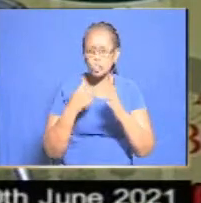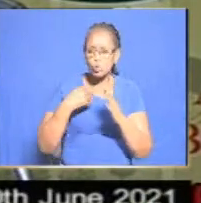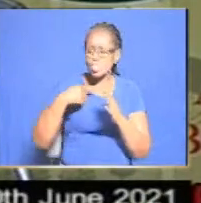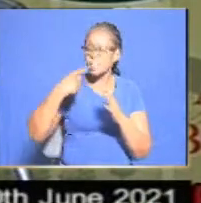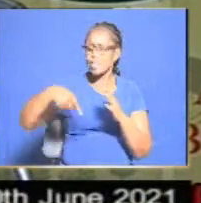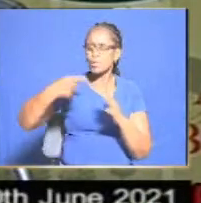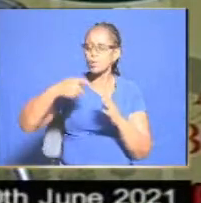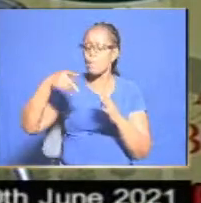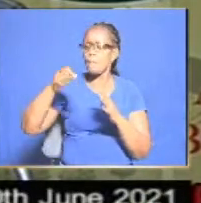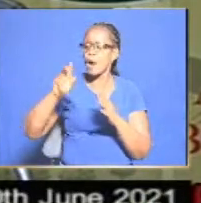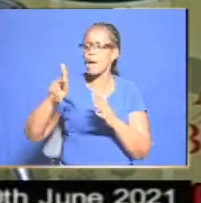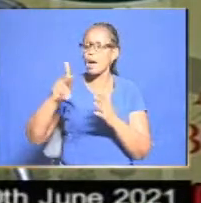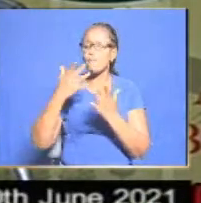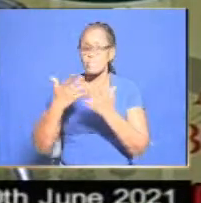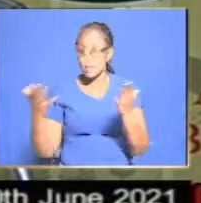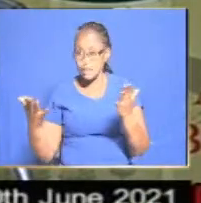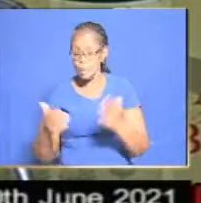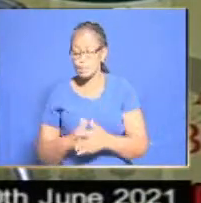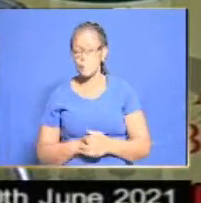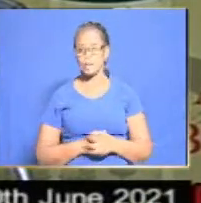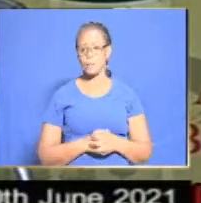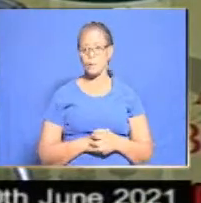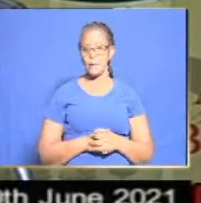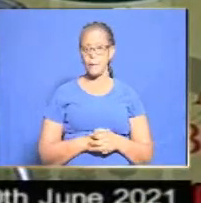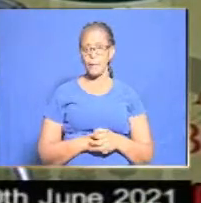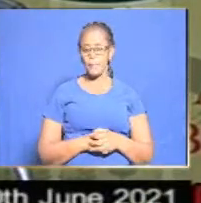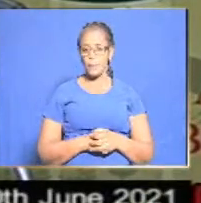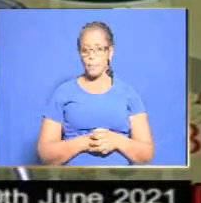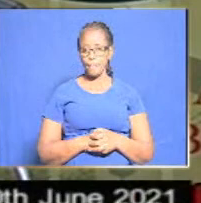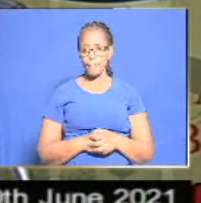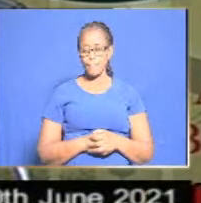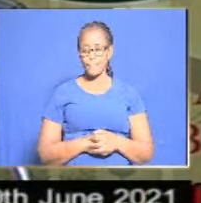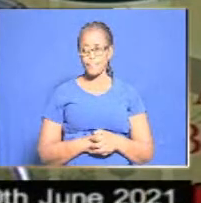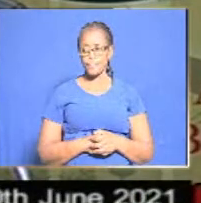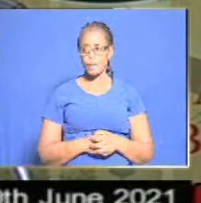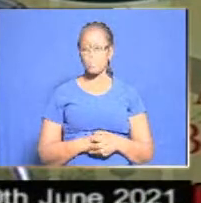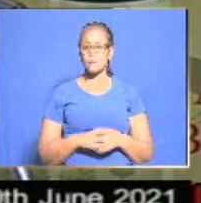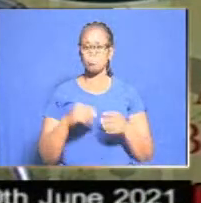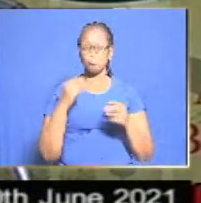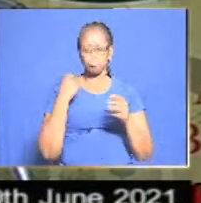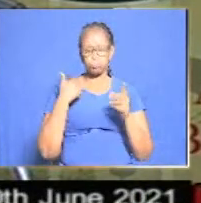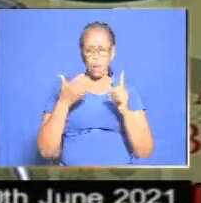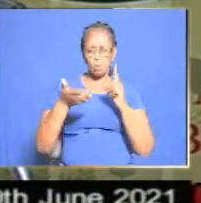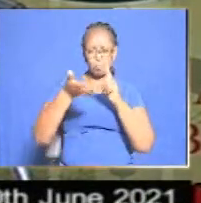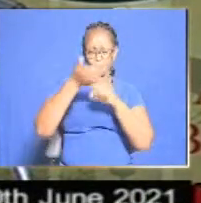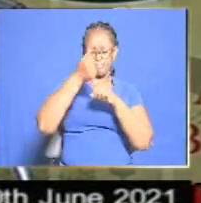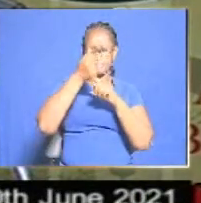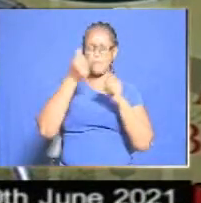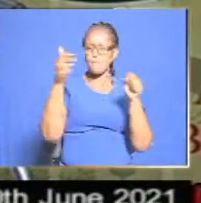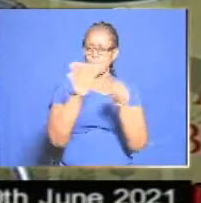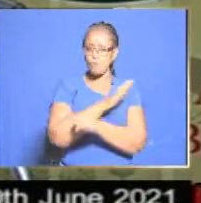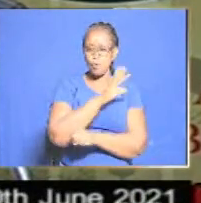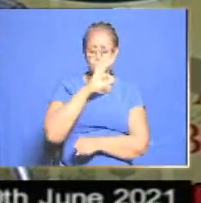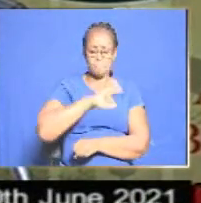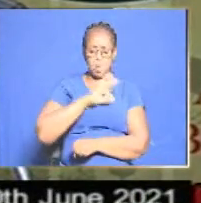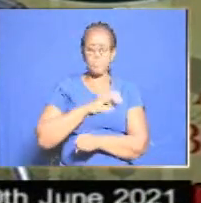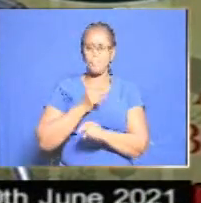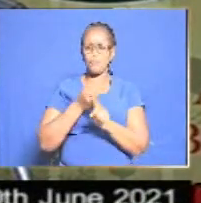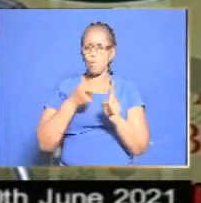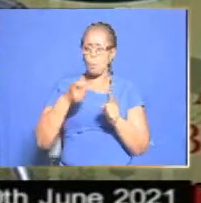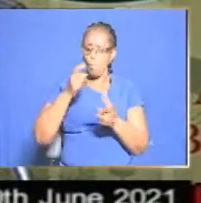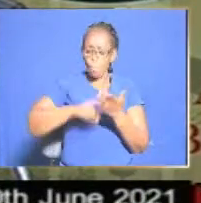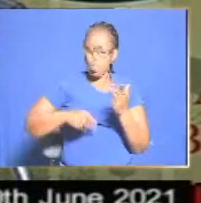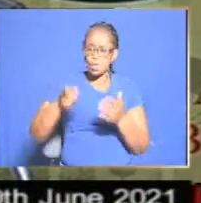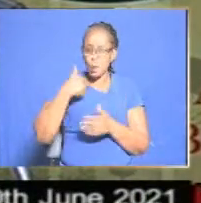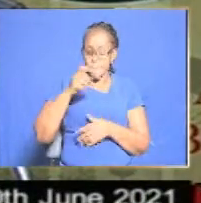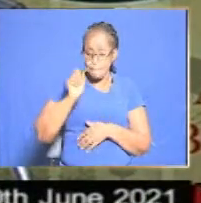facilities. Mr. Speaker, in order to maximize the benefits from our cash crops, the